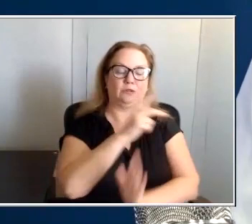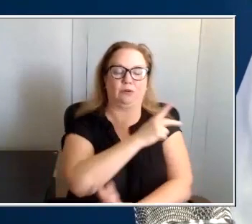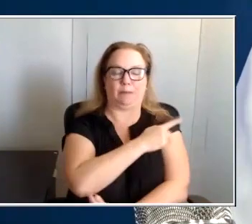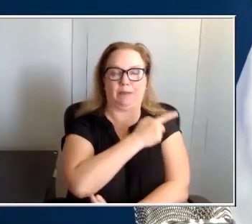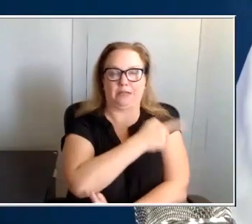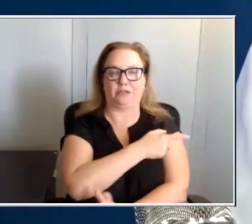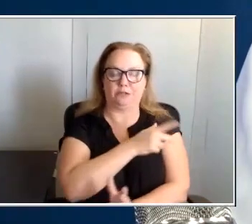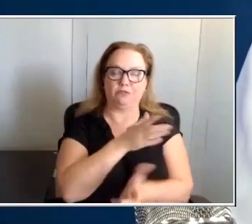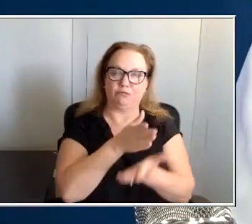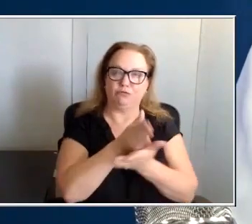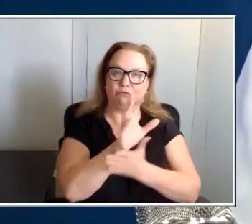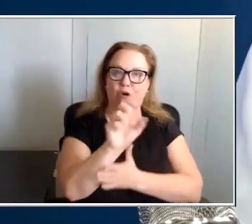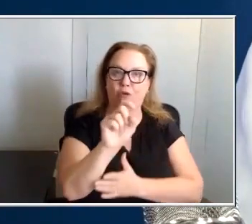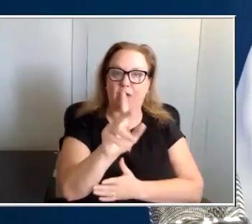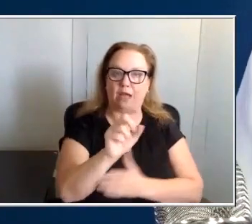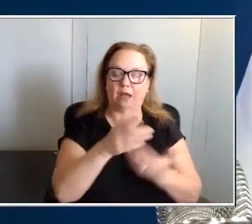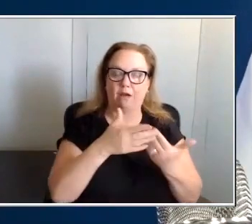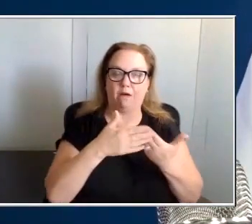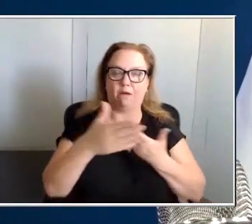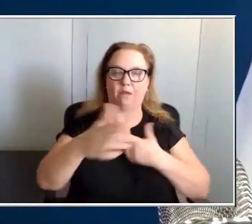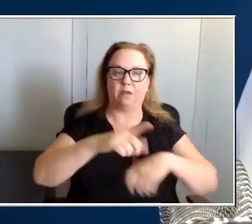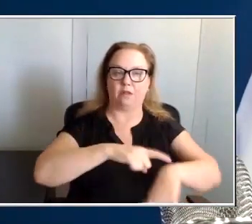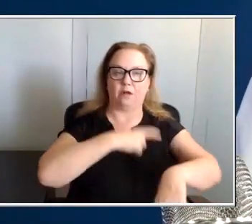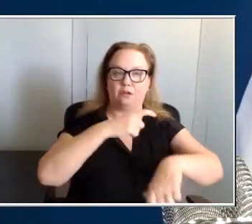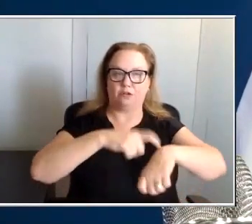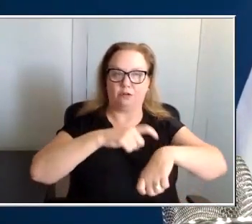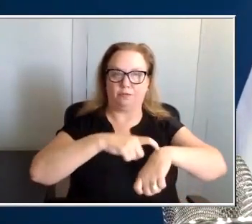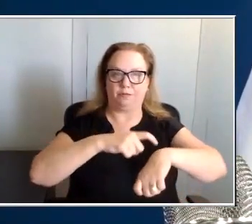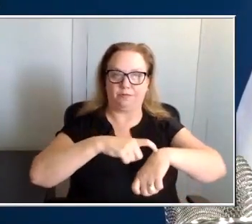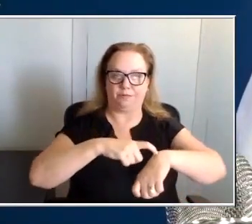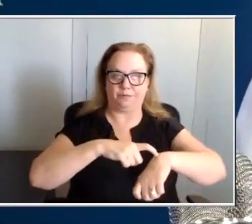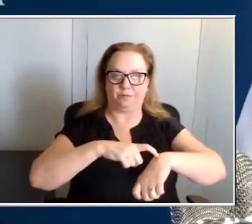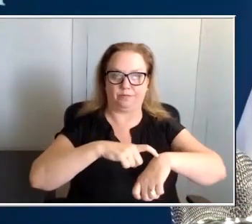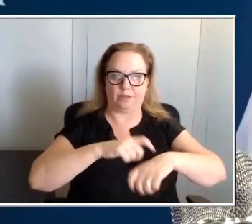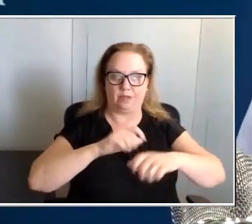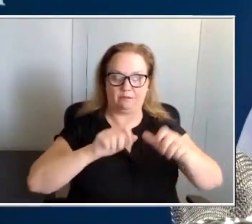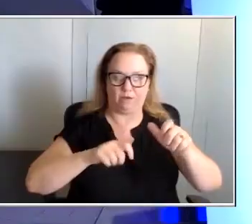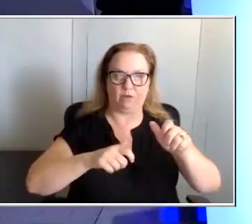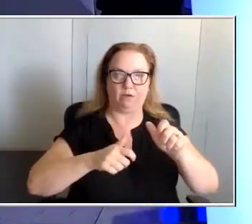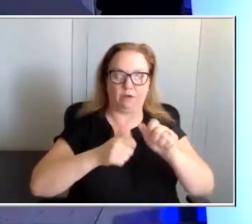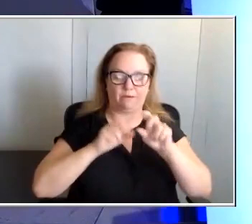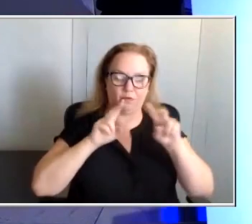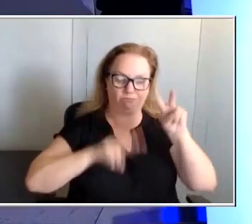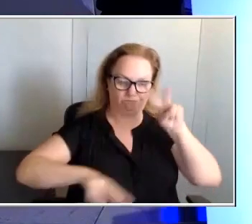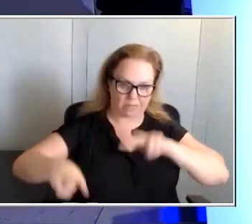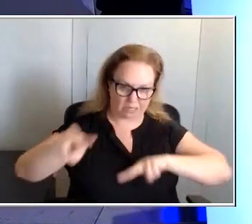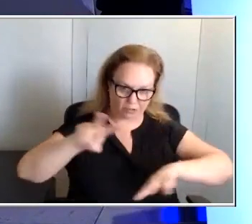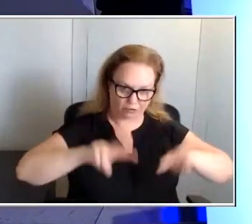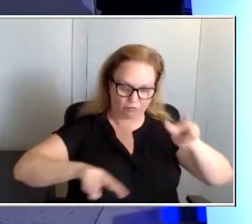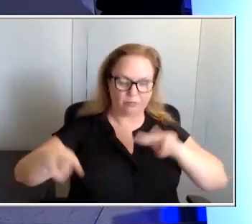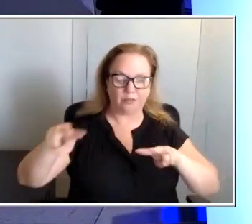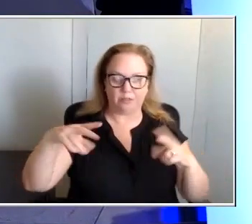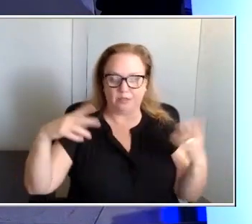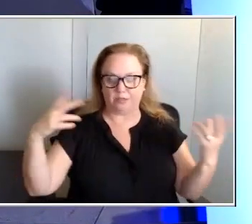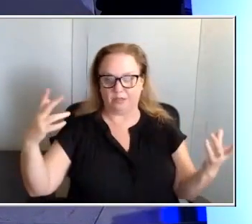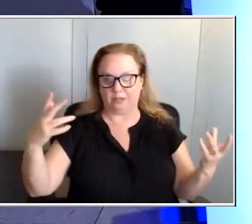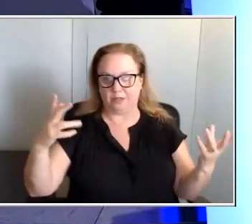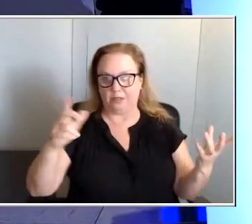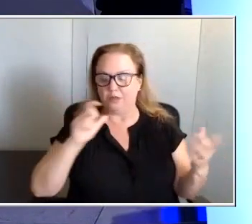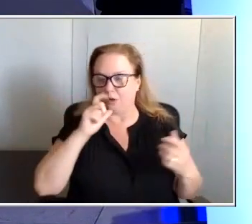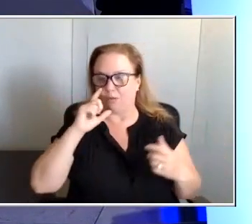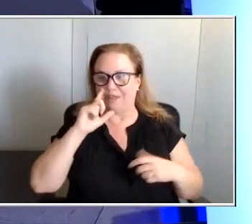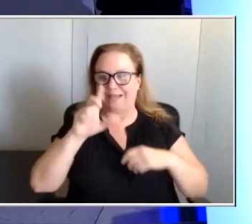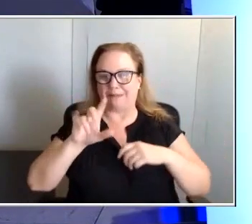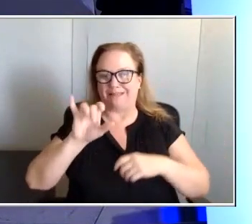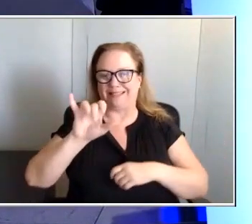okay over the long term, as long as you are followed closely. And so you don't normally think about that as the